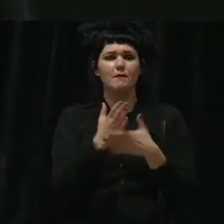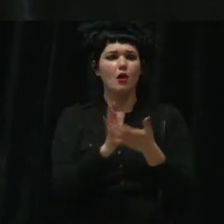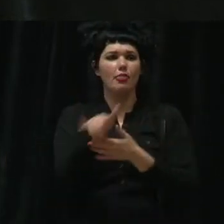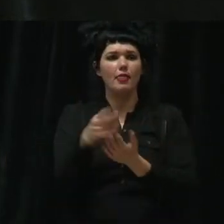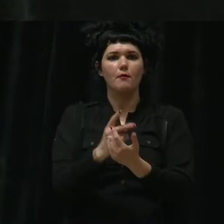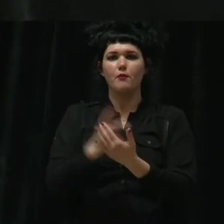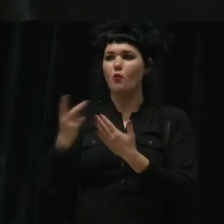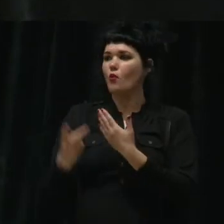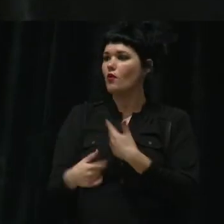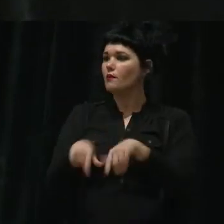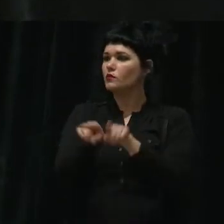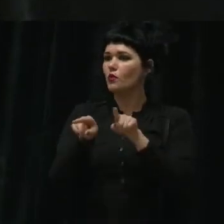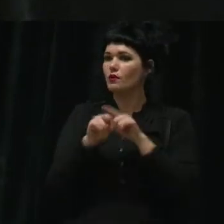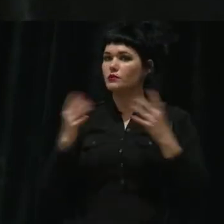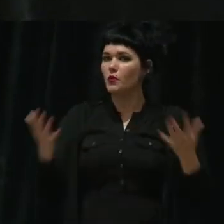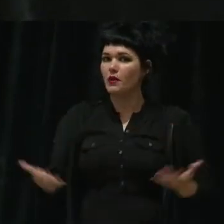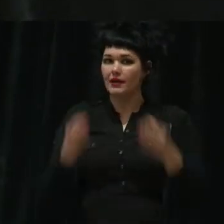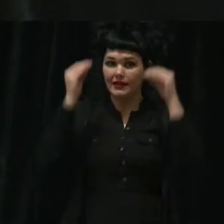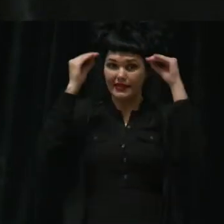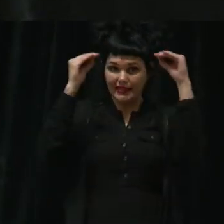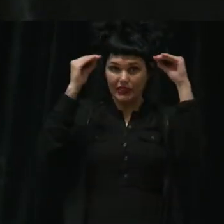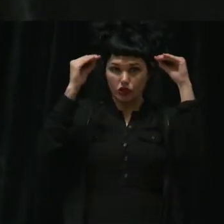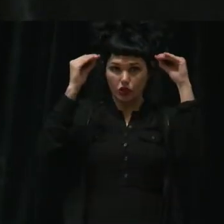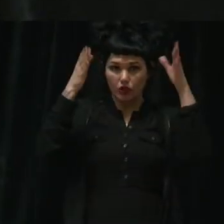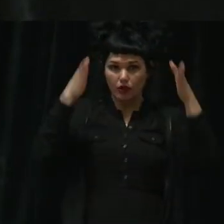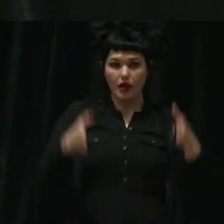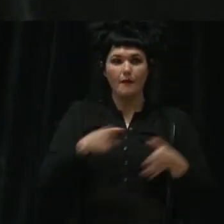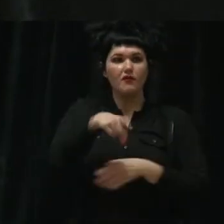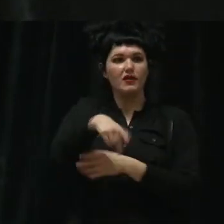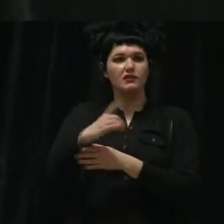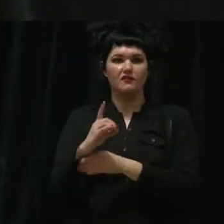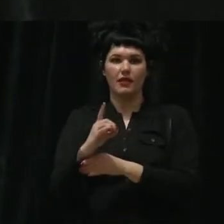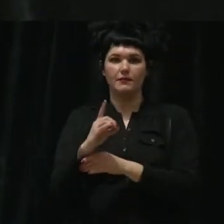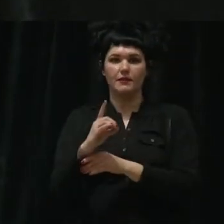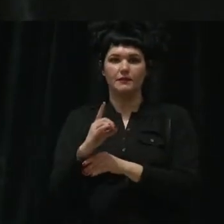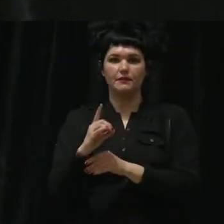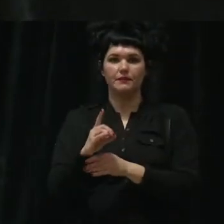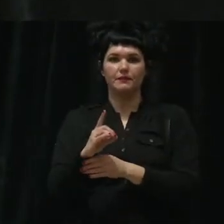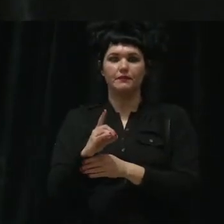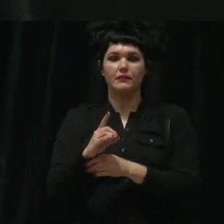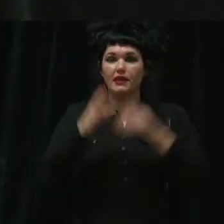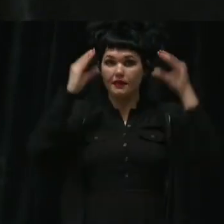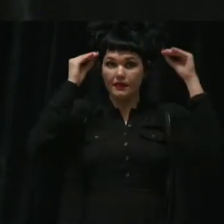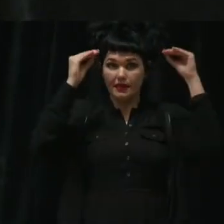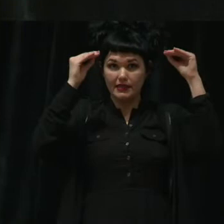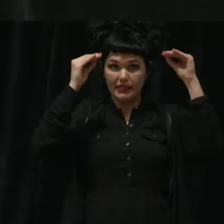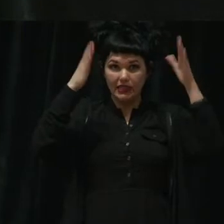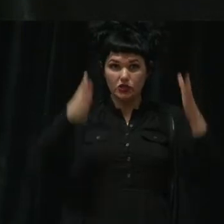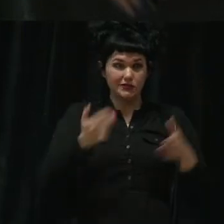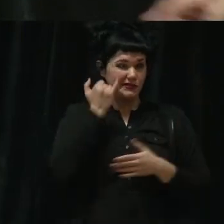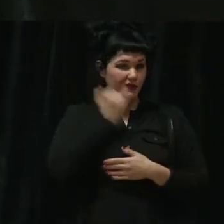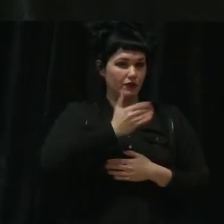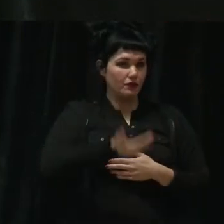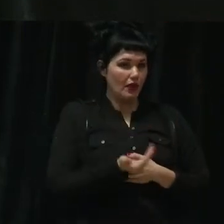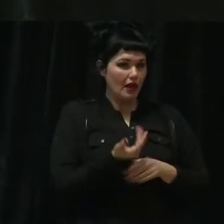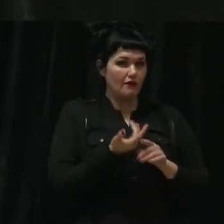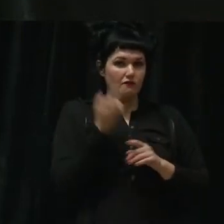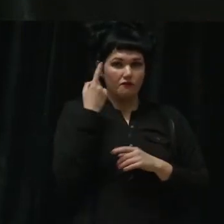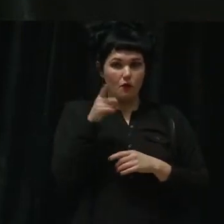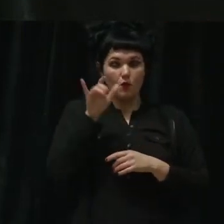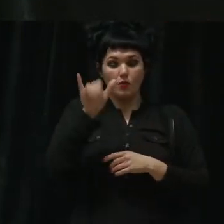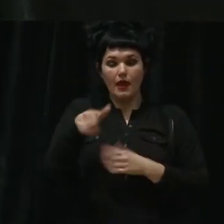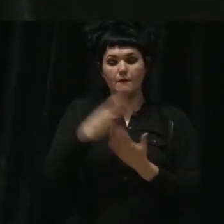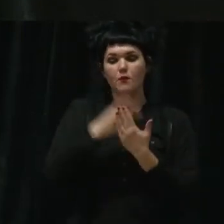also teacher professional development. And the teachers that are hired for the program are from the